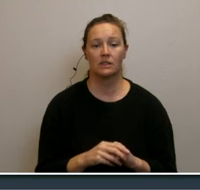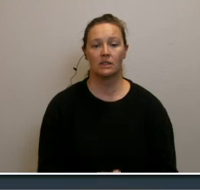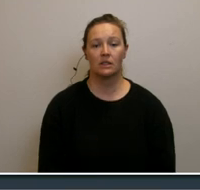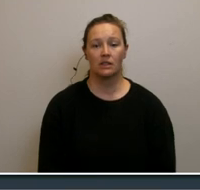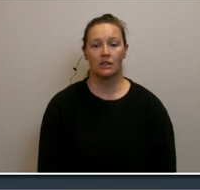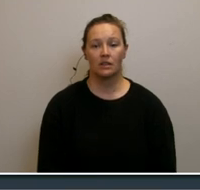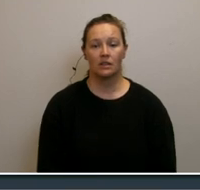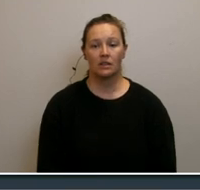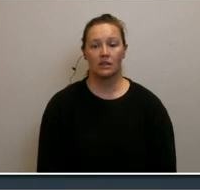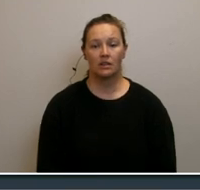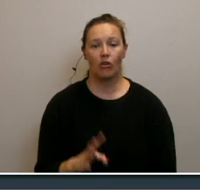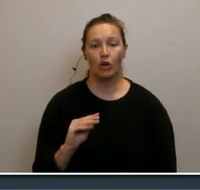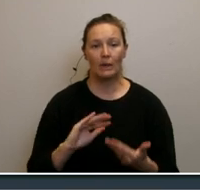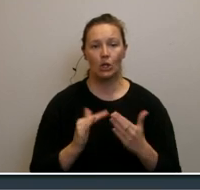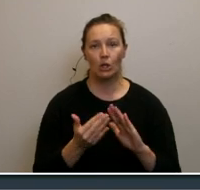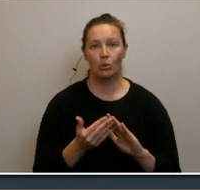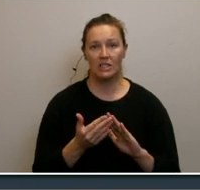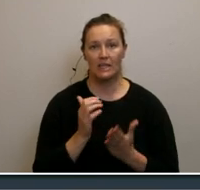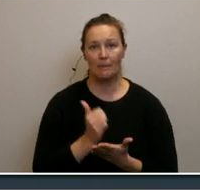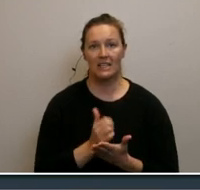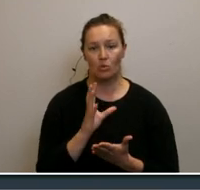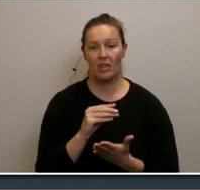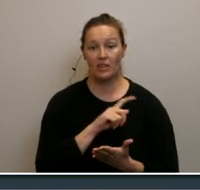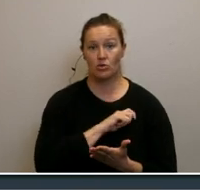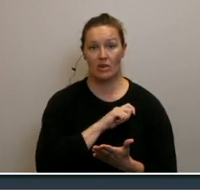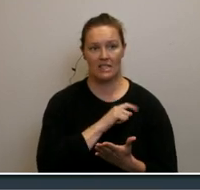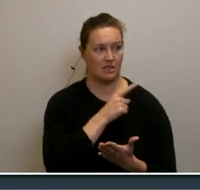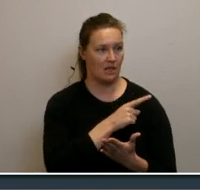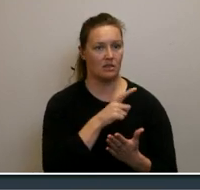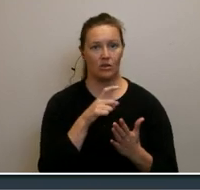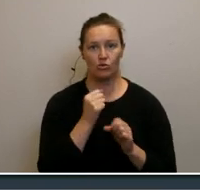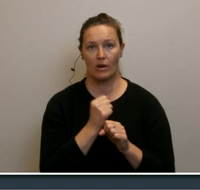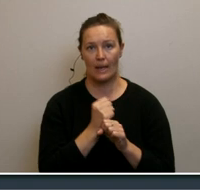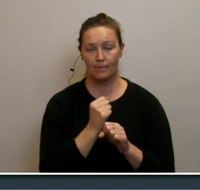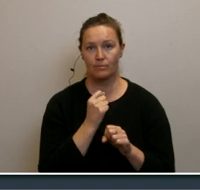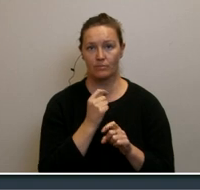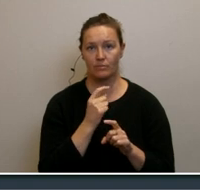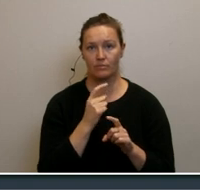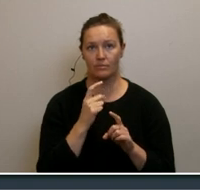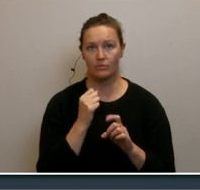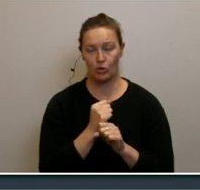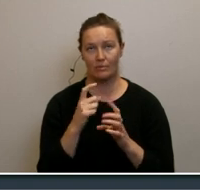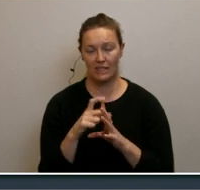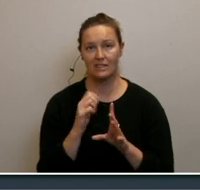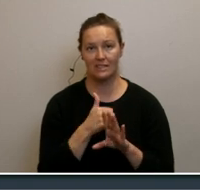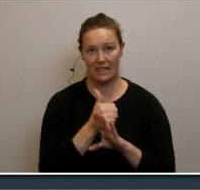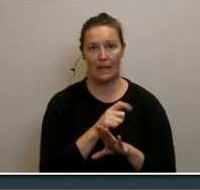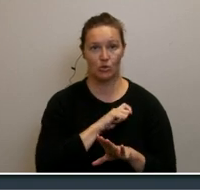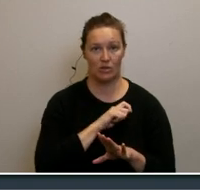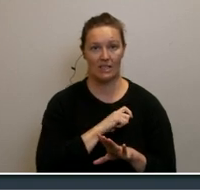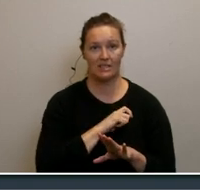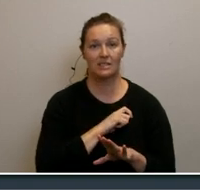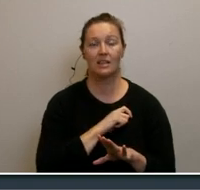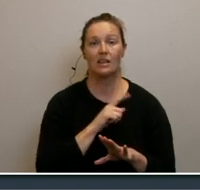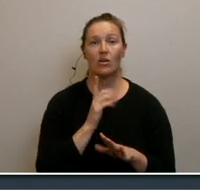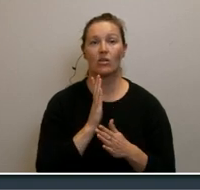coming from a community base with the trust that Duncan Graham Duncan setting up, there's